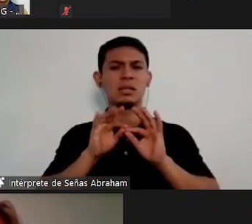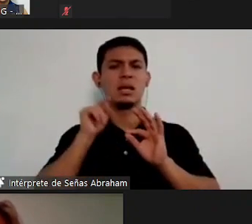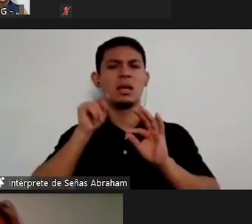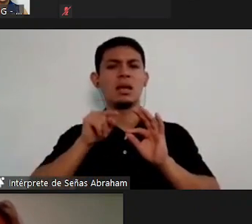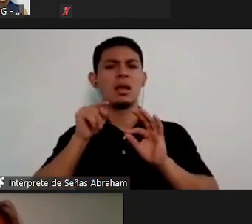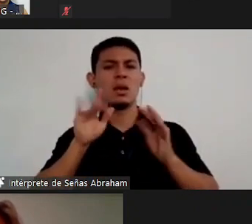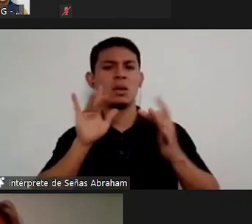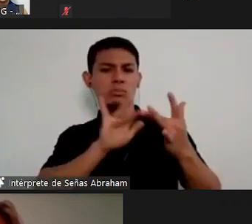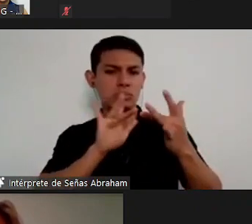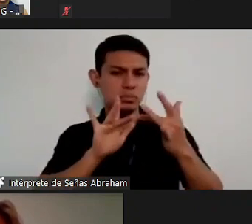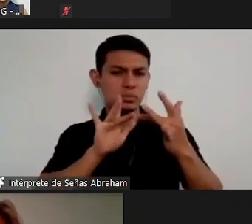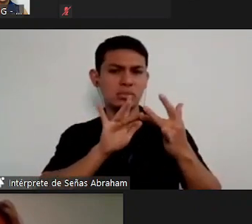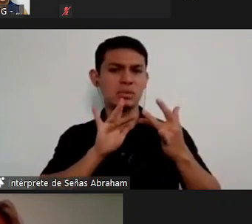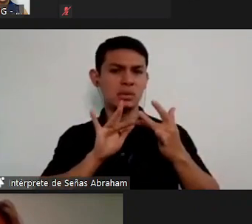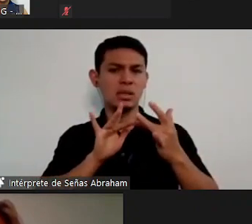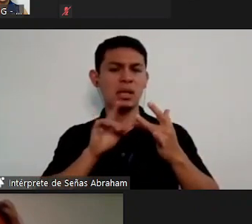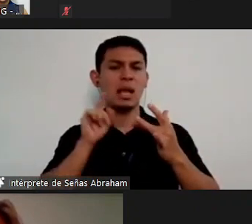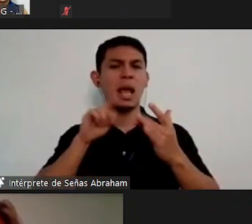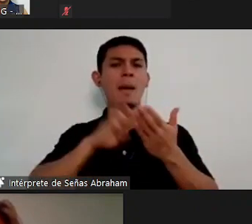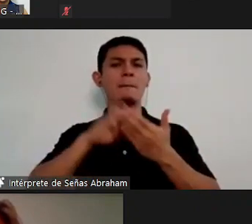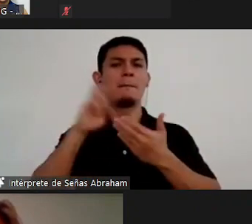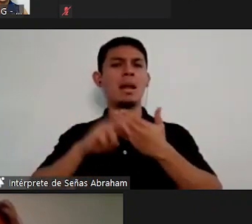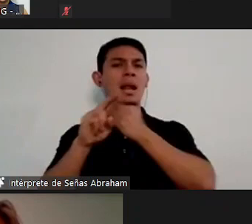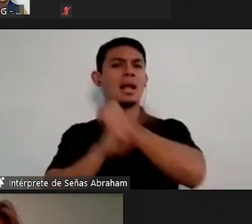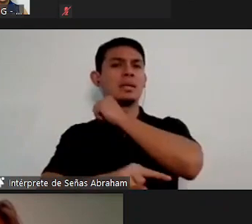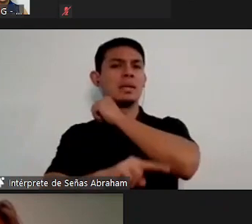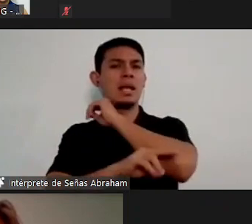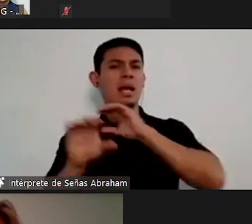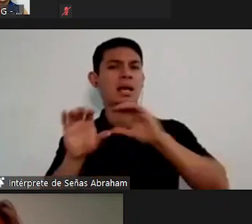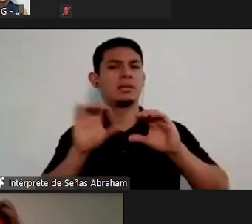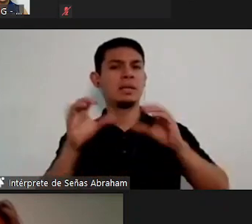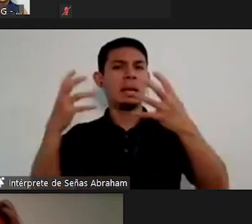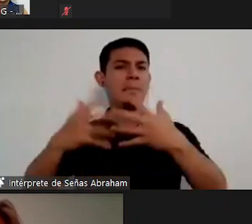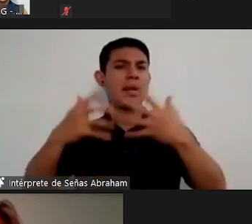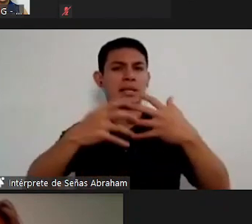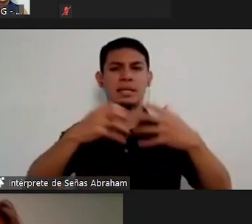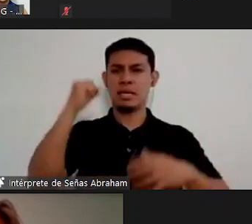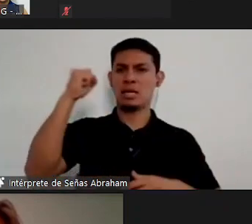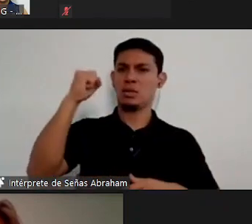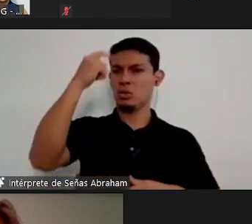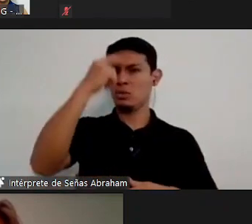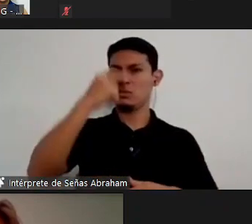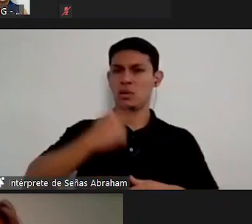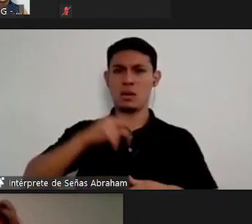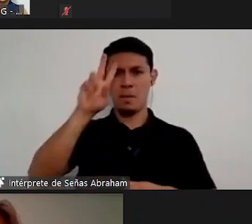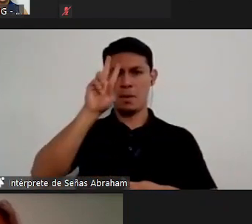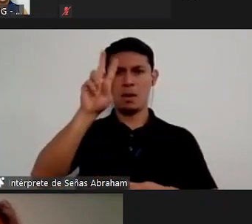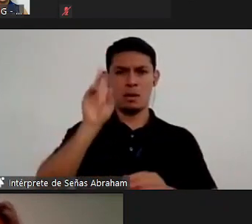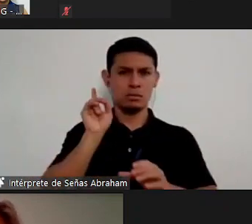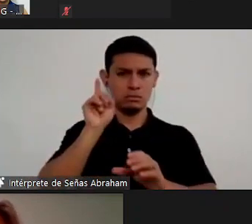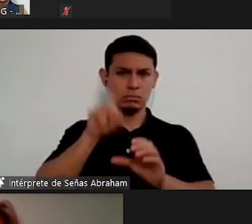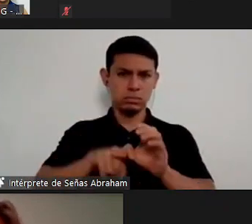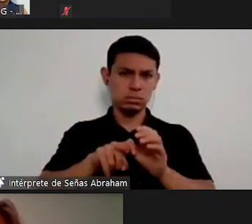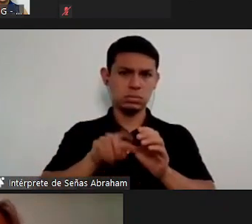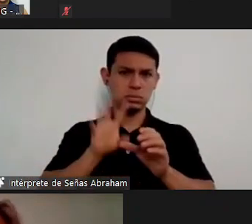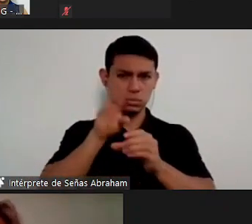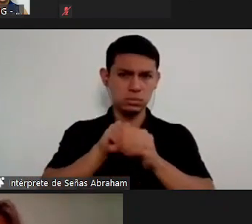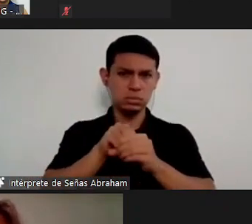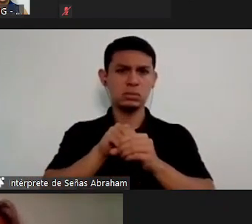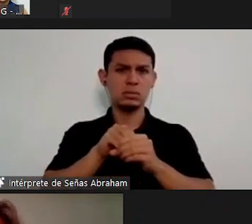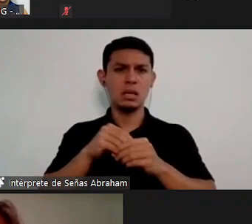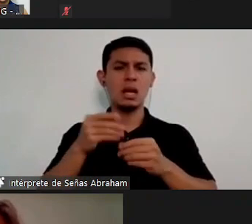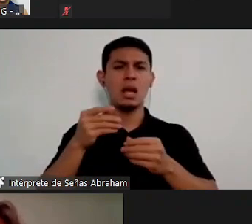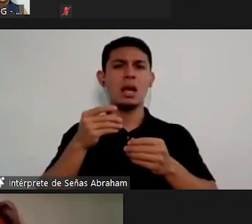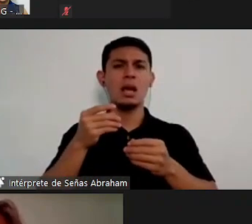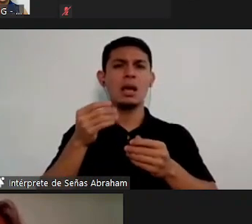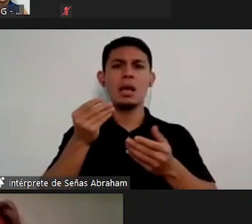national contact point has are a nap peruvian nap has involved this